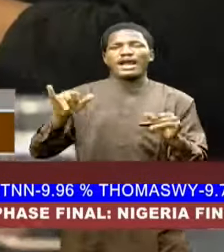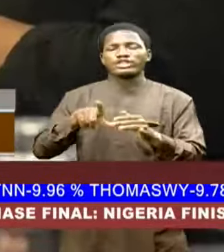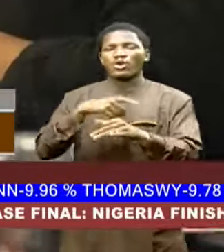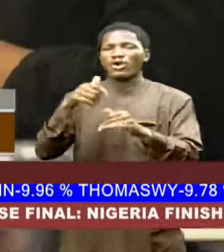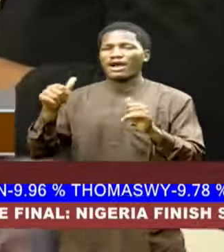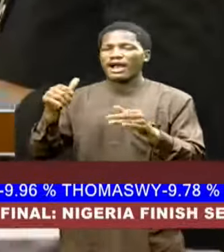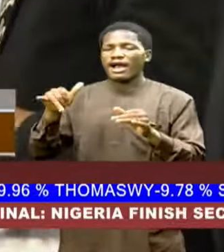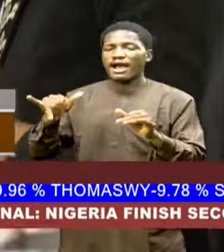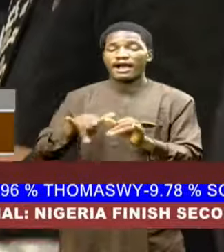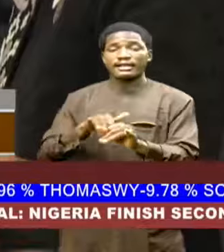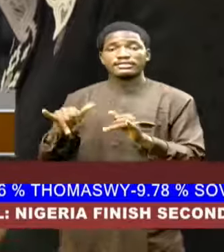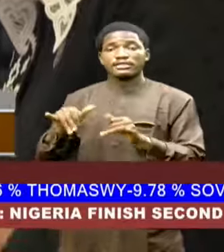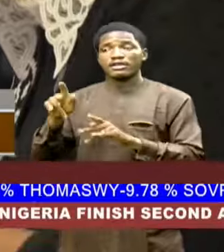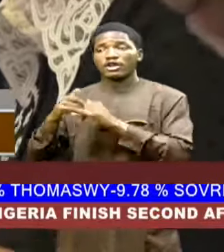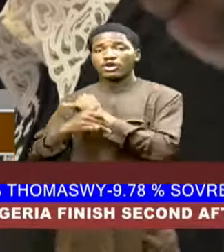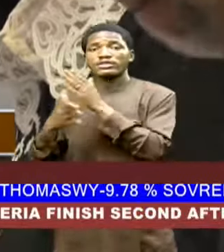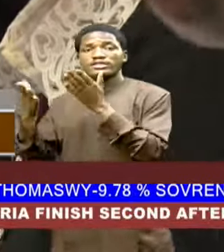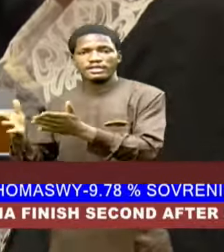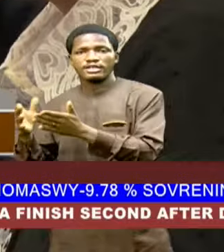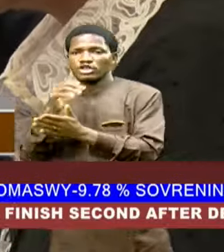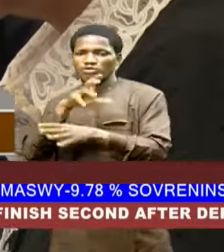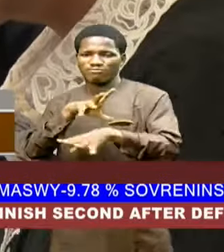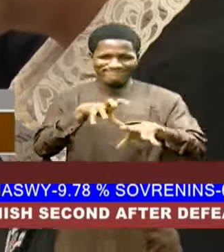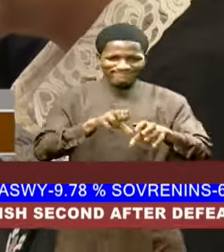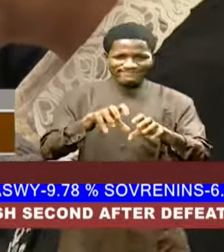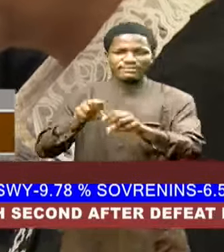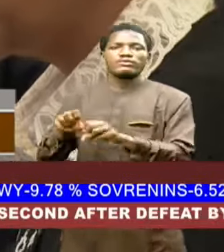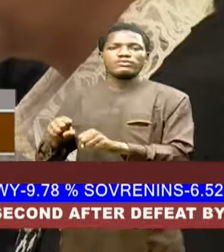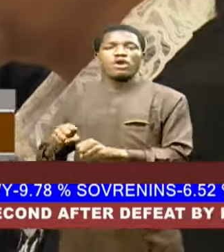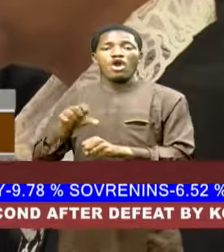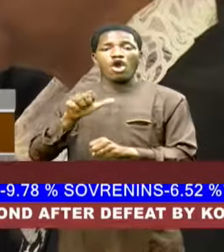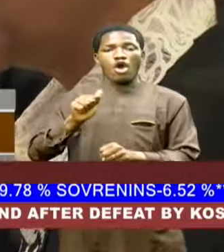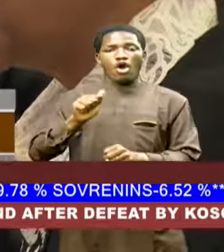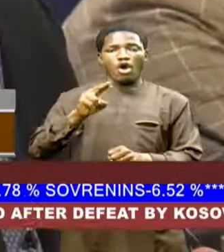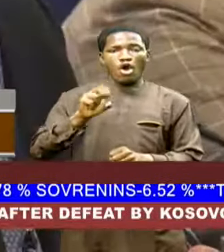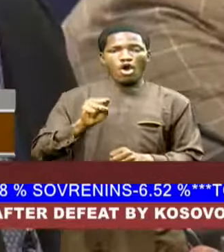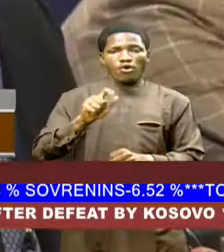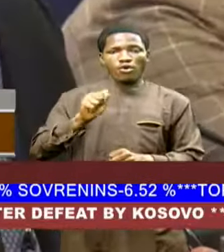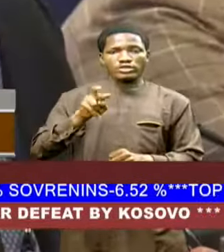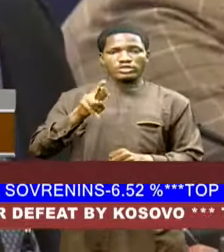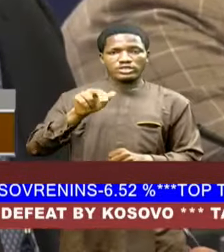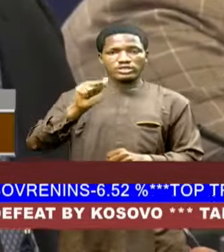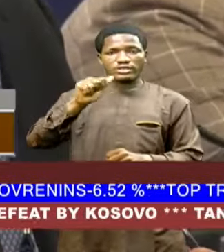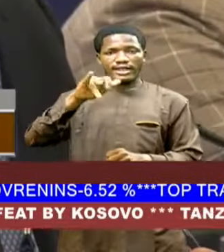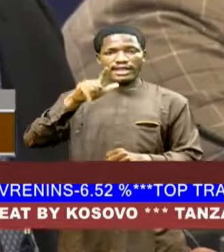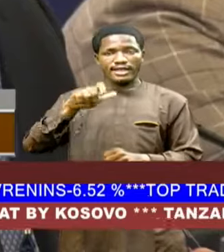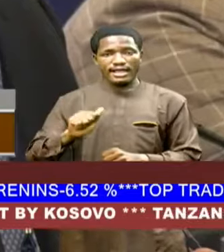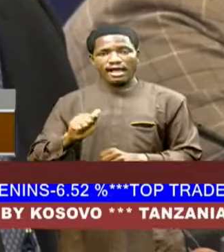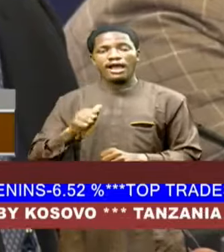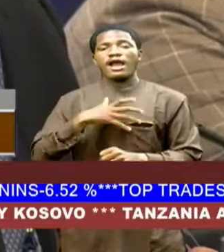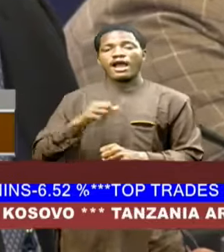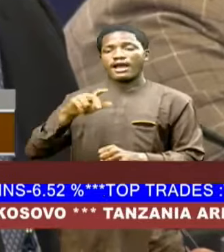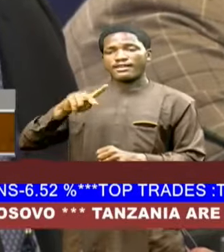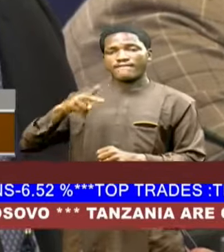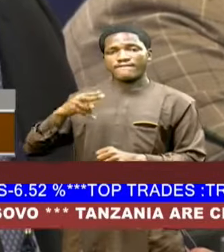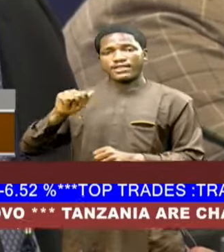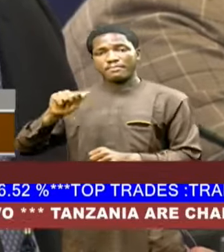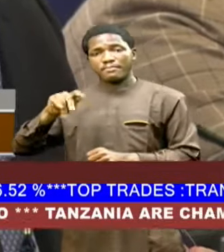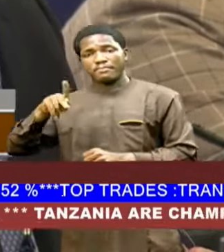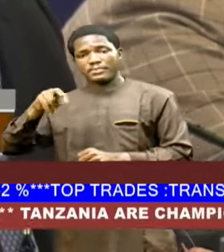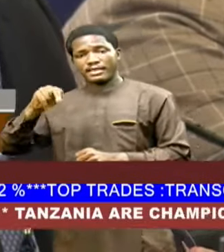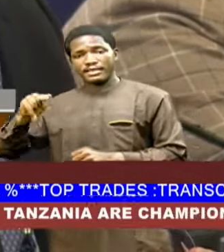cooperation over confrontation. Australia and the Philippines began their first joint sea and air patrols in